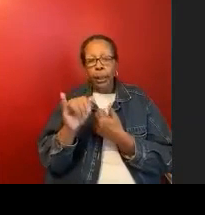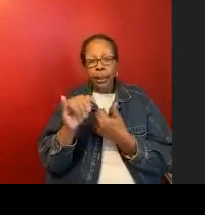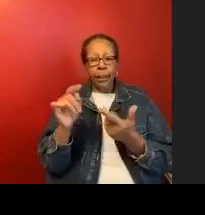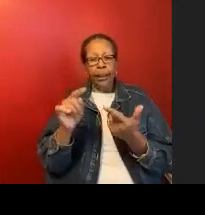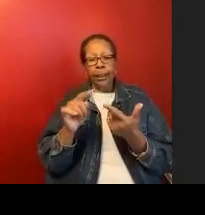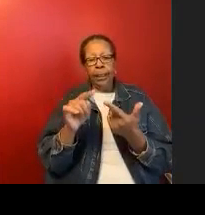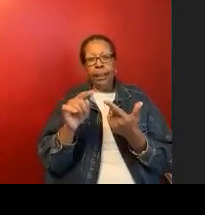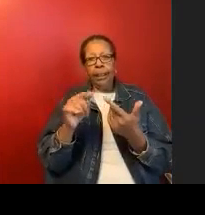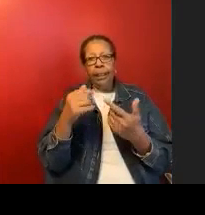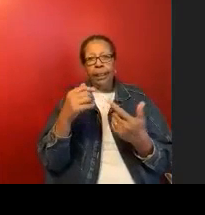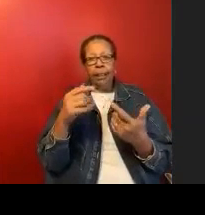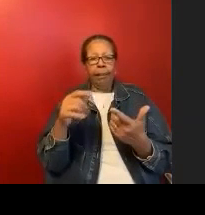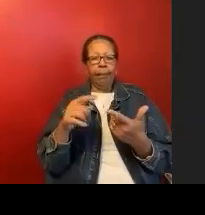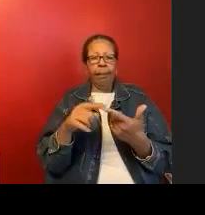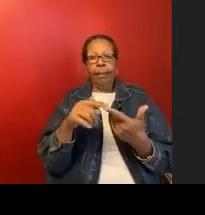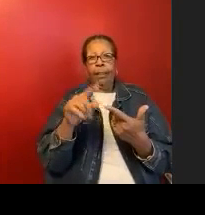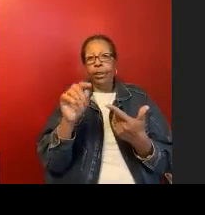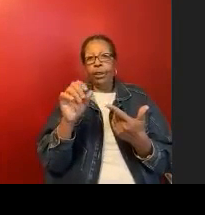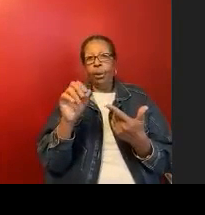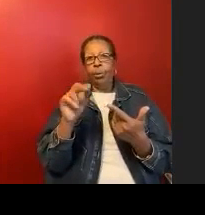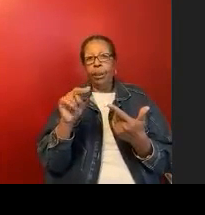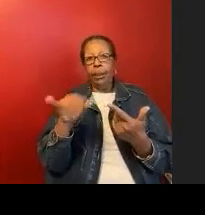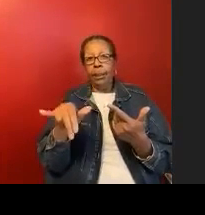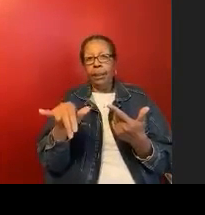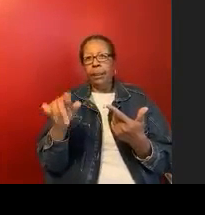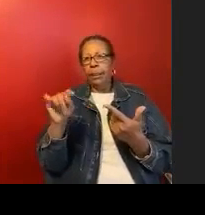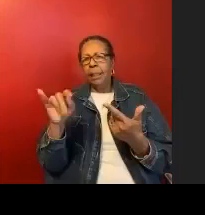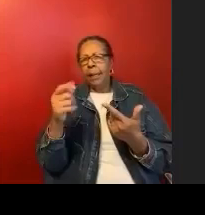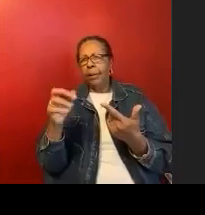Tiger. Was Yogi a bear?